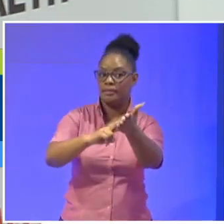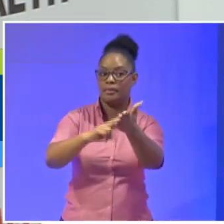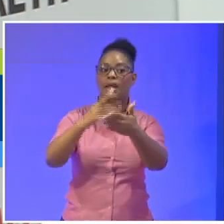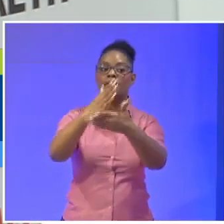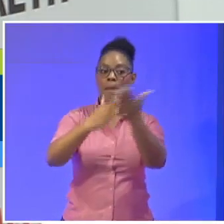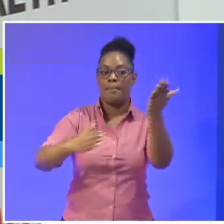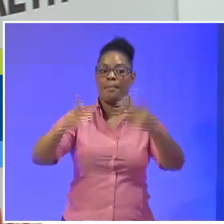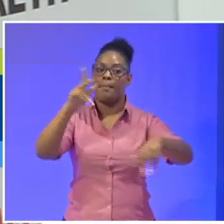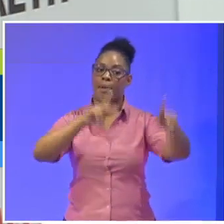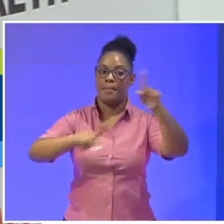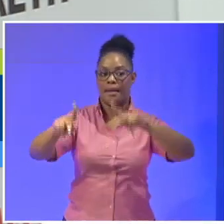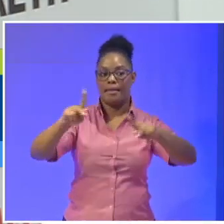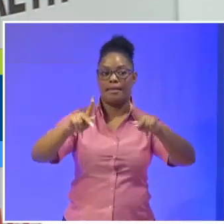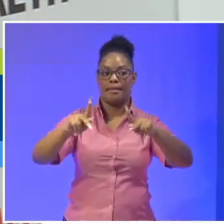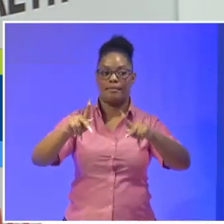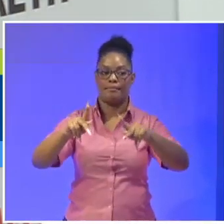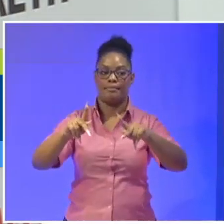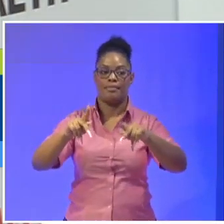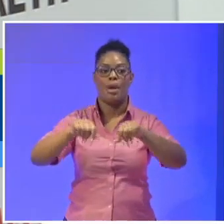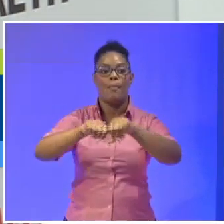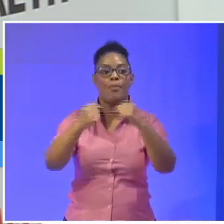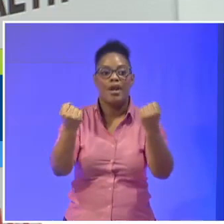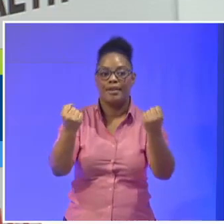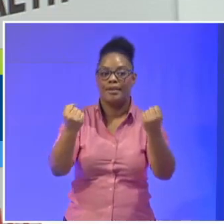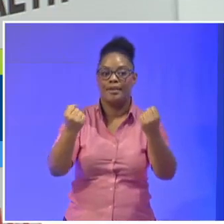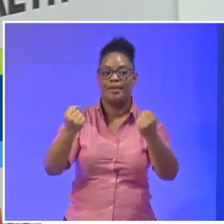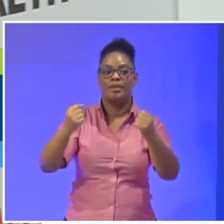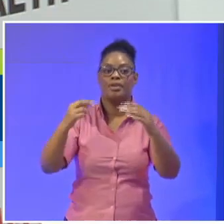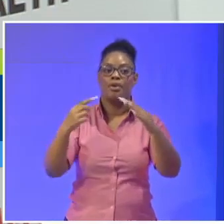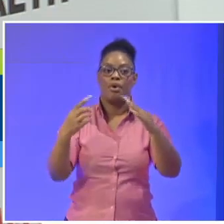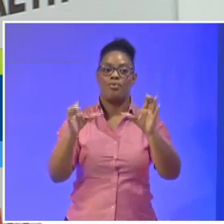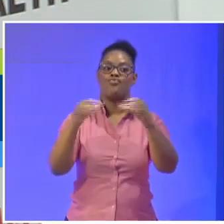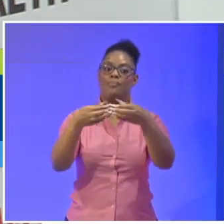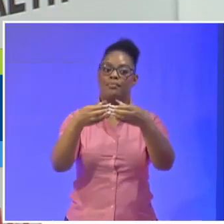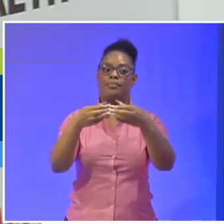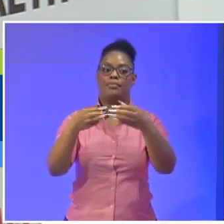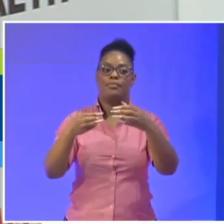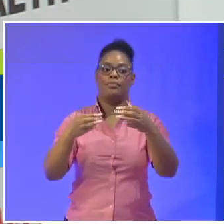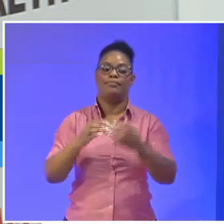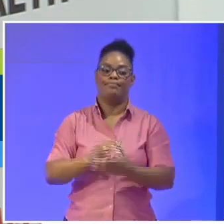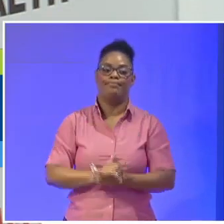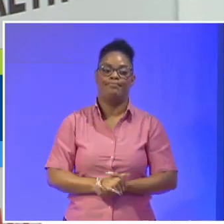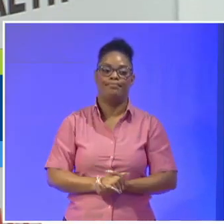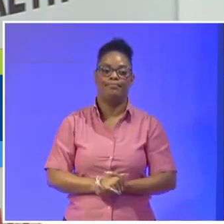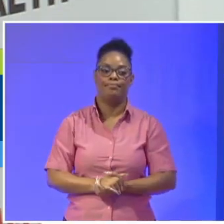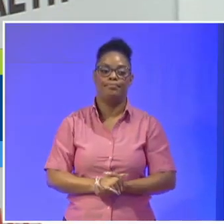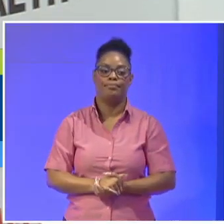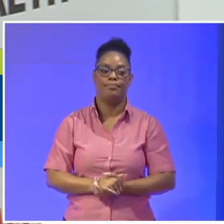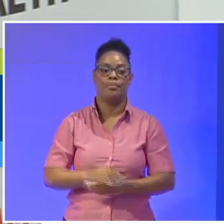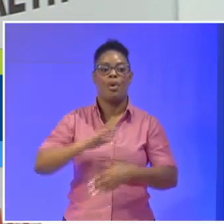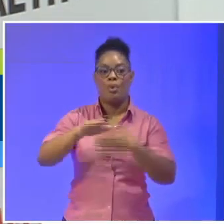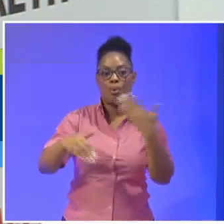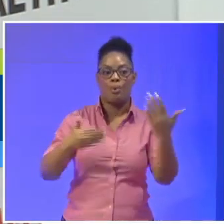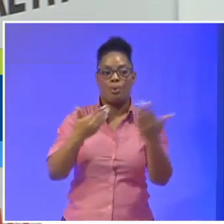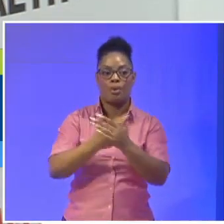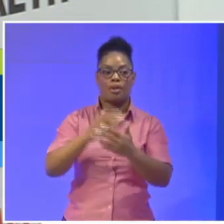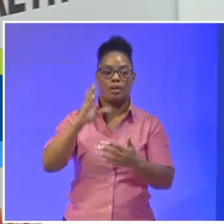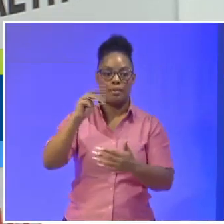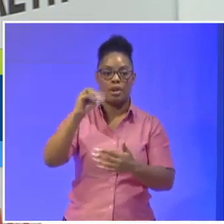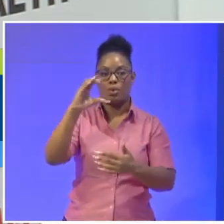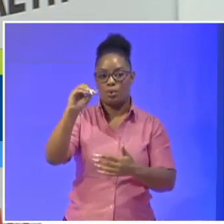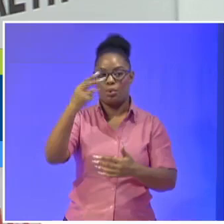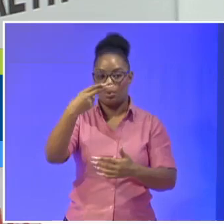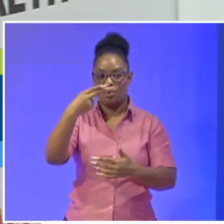view, in breach to the TTPS, and we do have a focal point that we deal with directly, all the CMOHs and myself, and that process